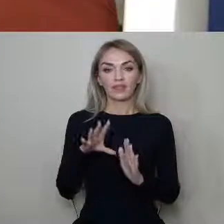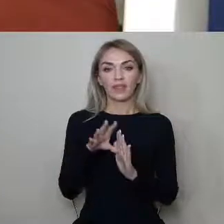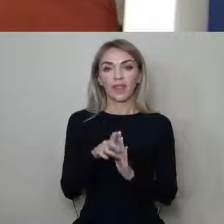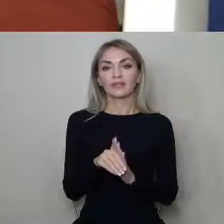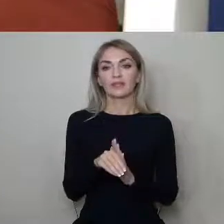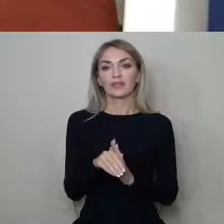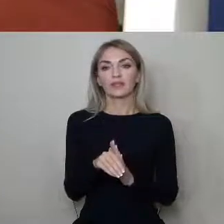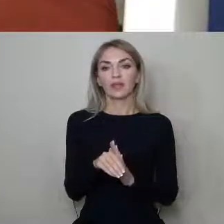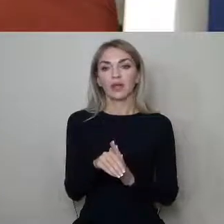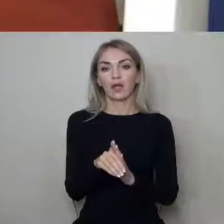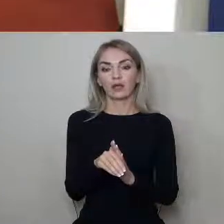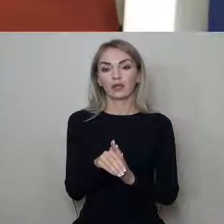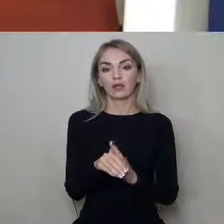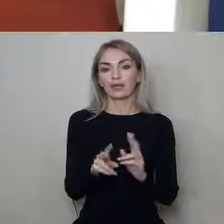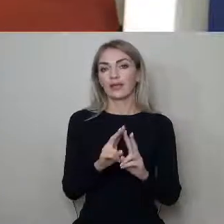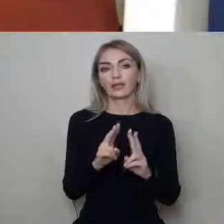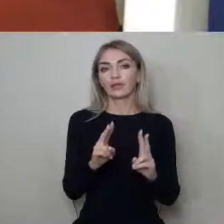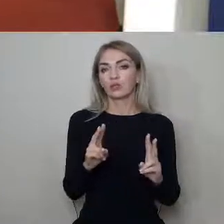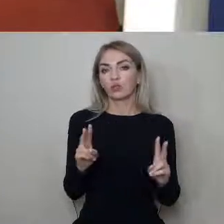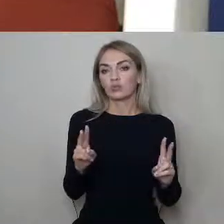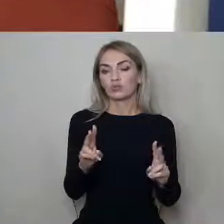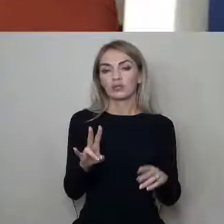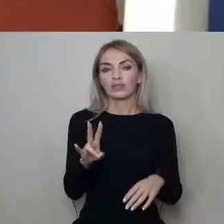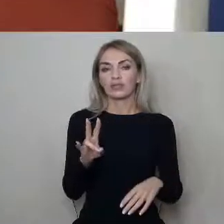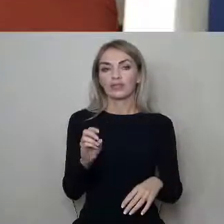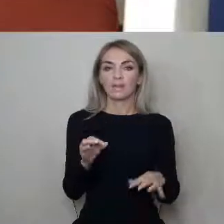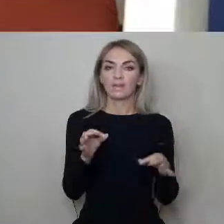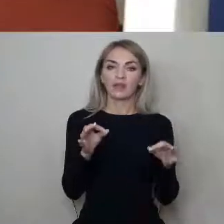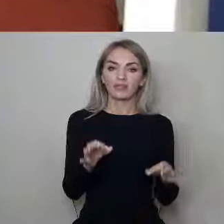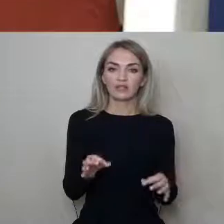for instance, if it is